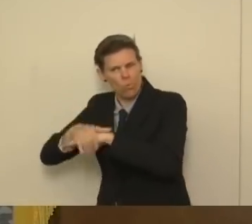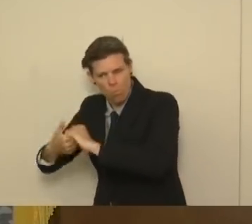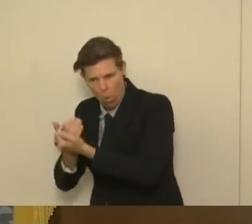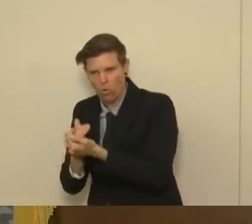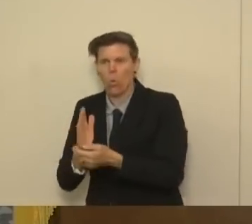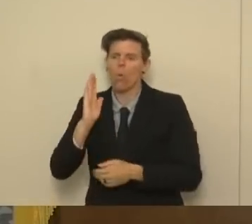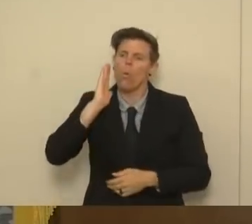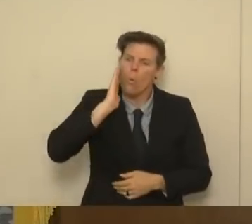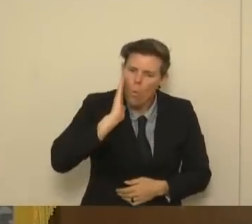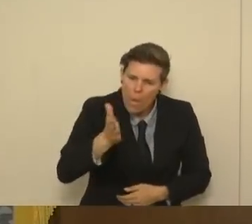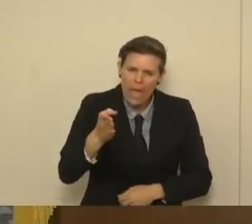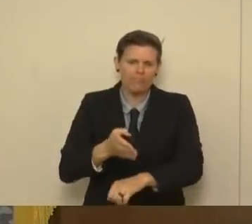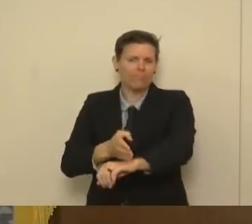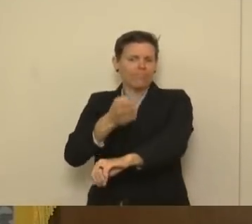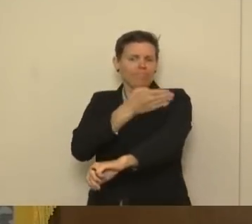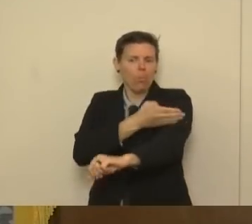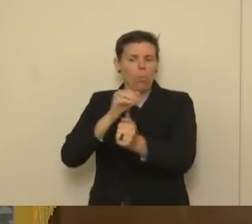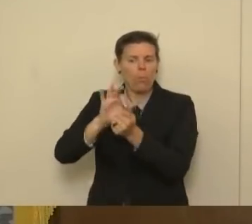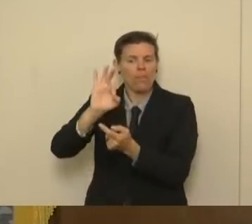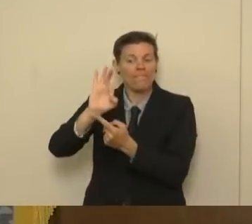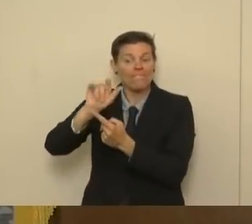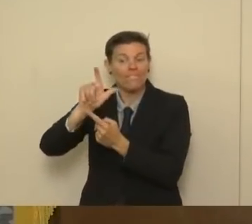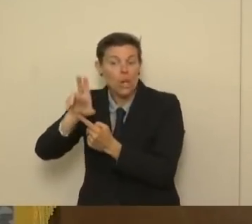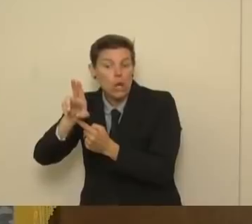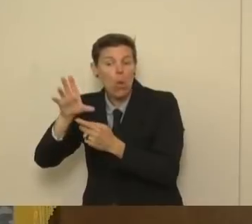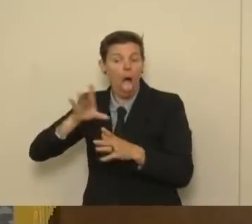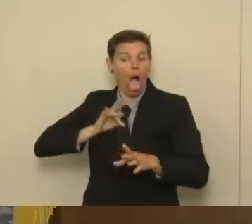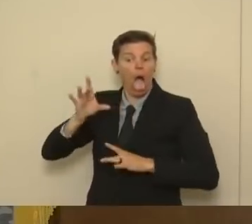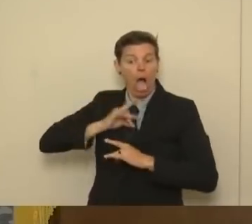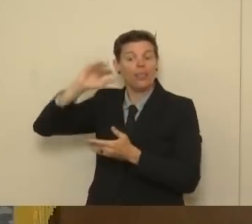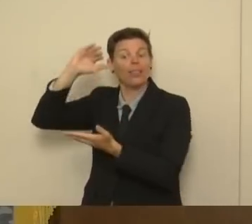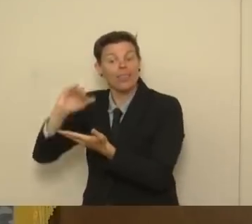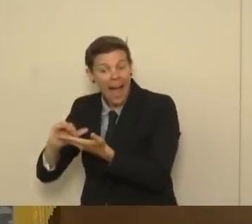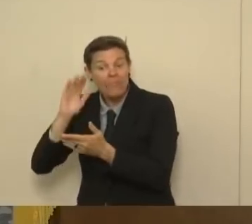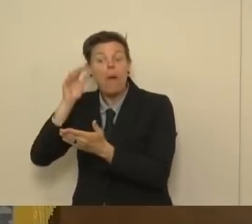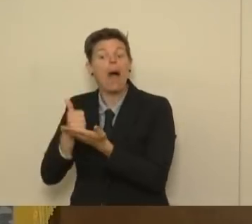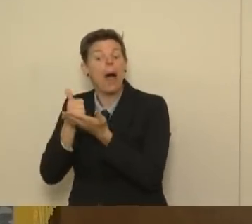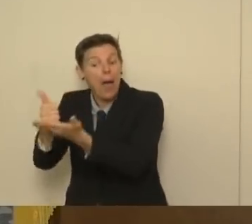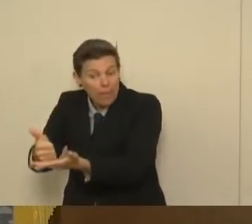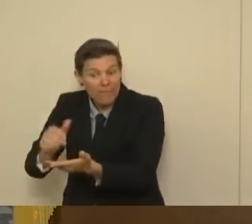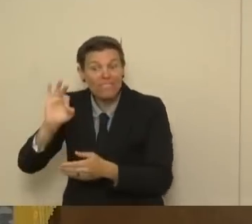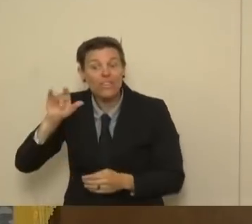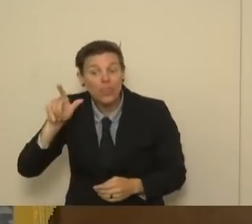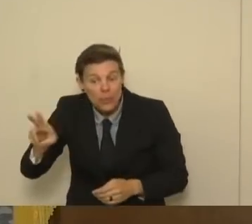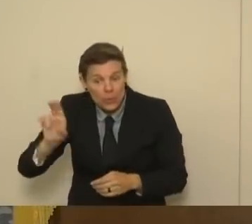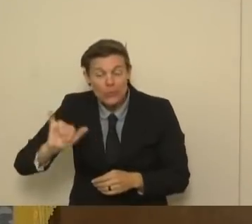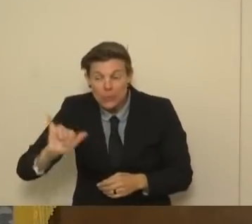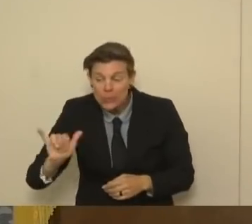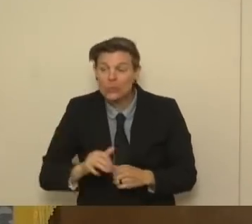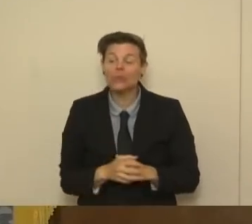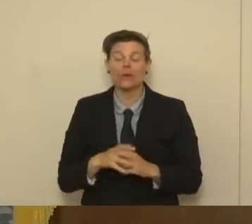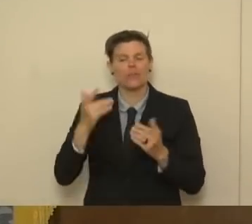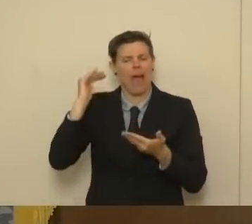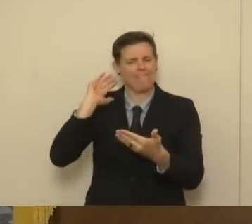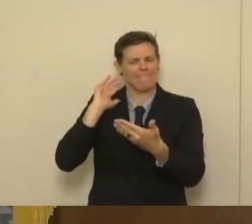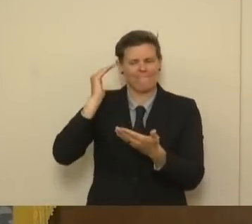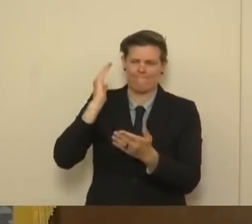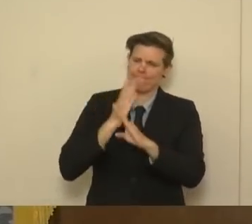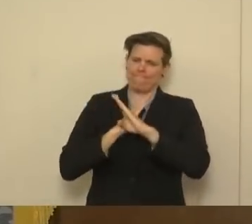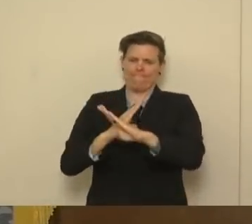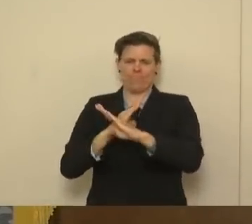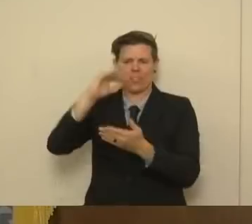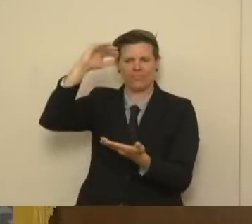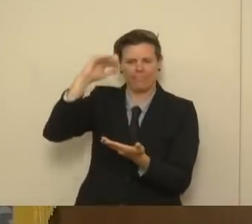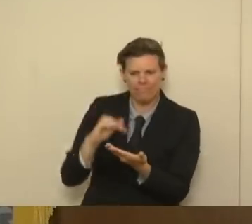really keep thinking about it. We lose someone to COVID in the United States every 80 seconds. We